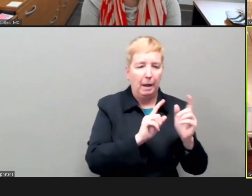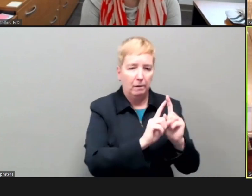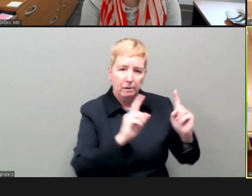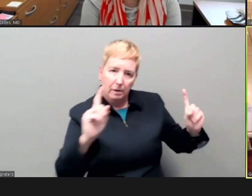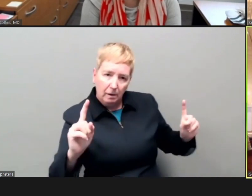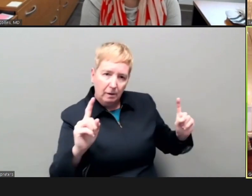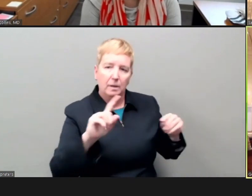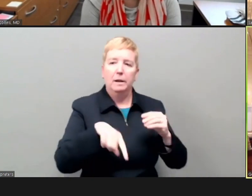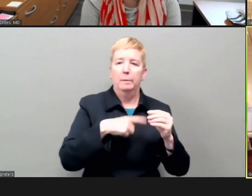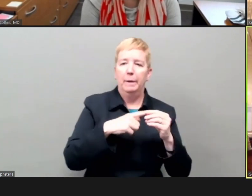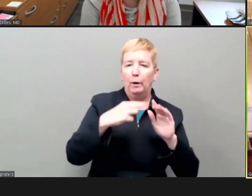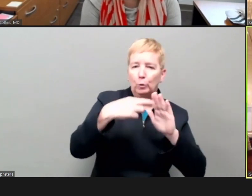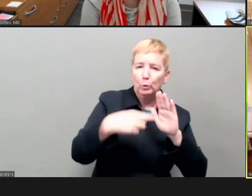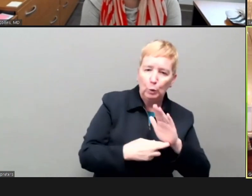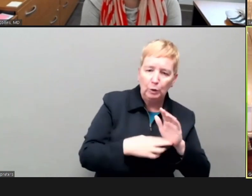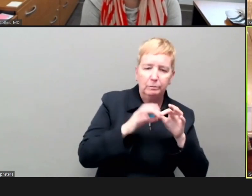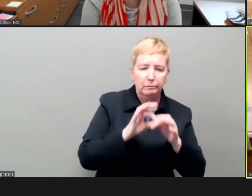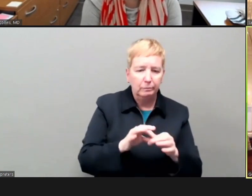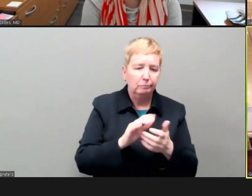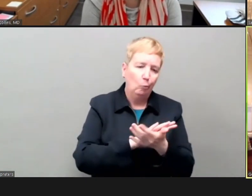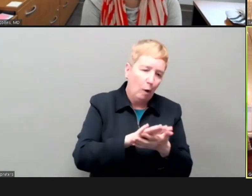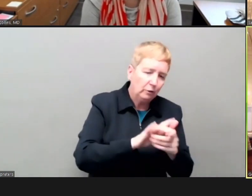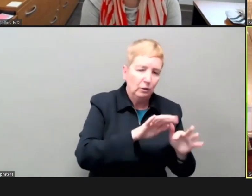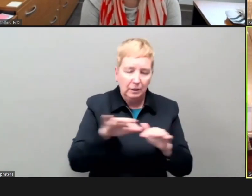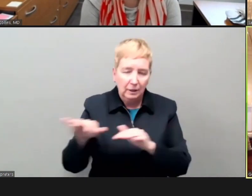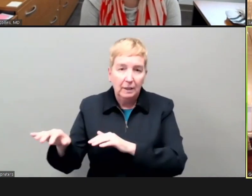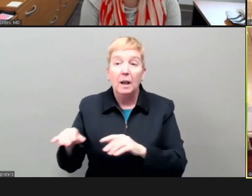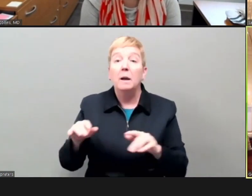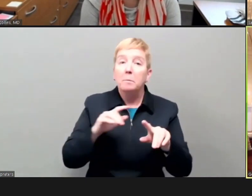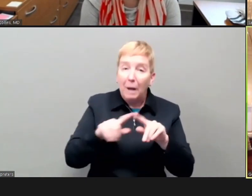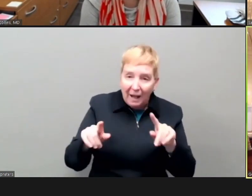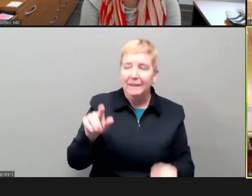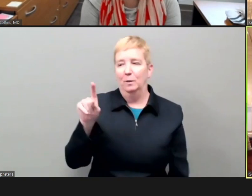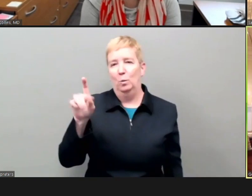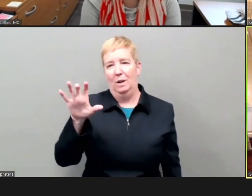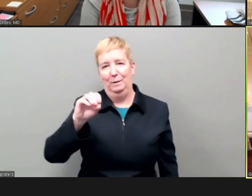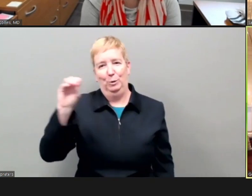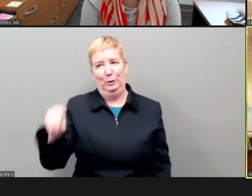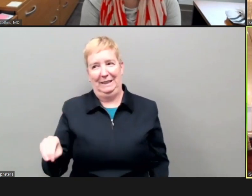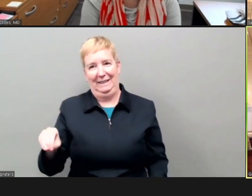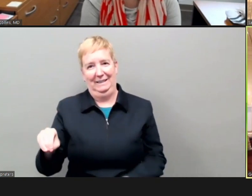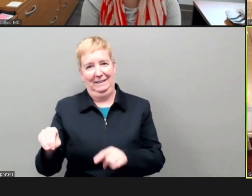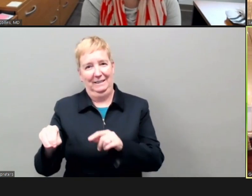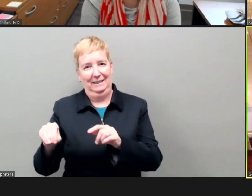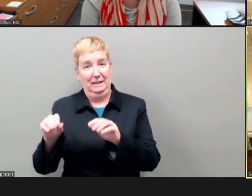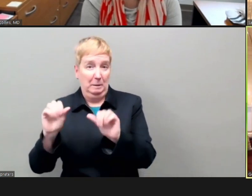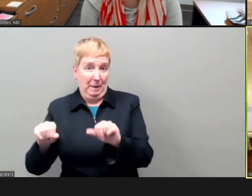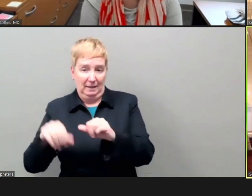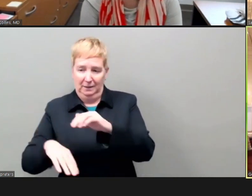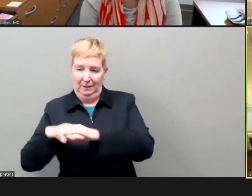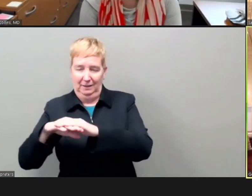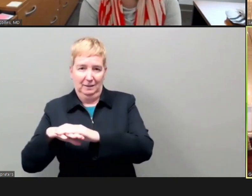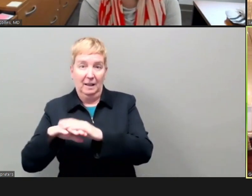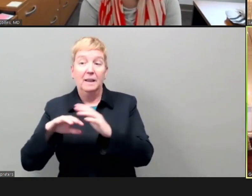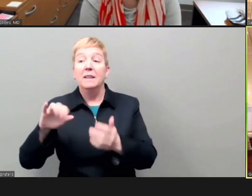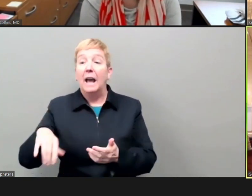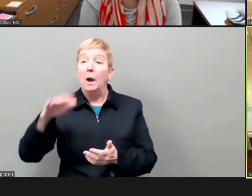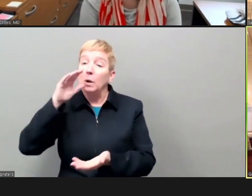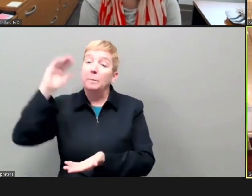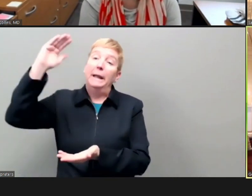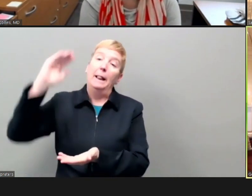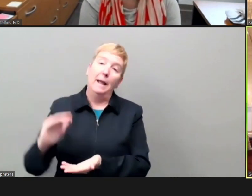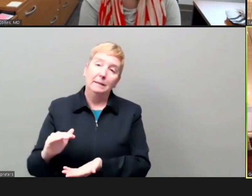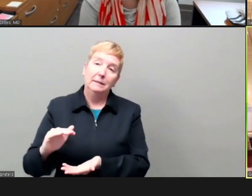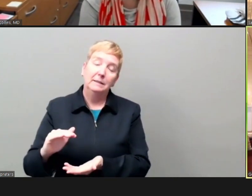COVID safe practices. At 100% capacity, that becomes less restrictive. So I might want to sit a little